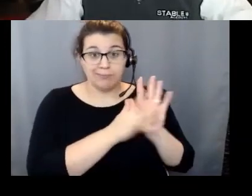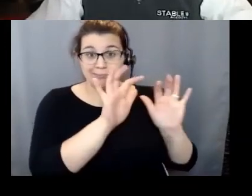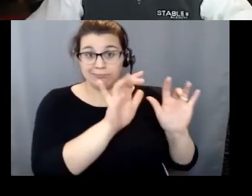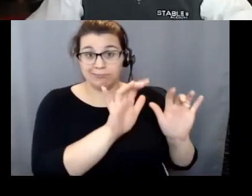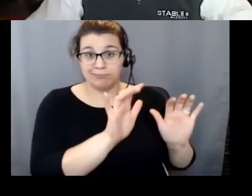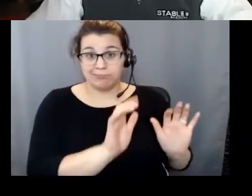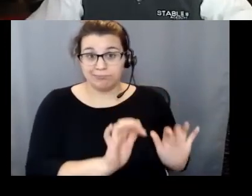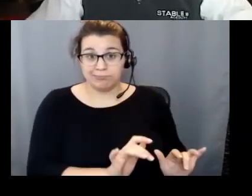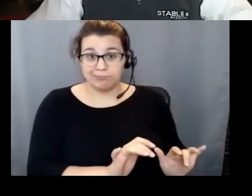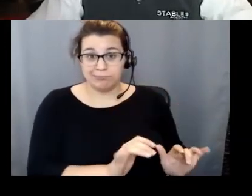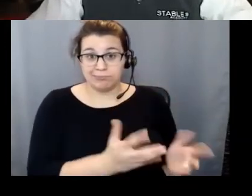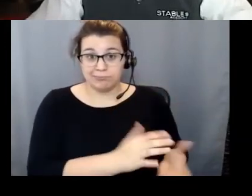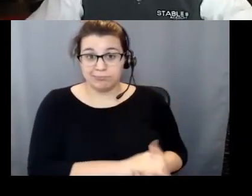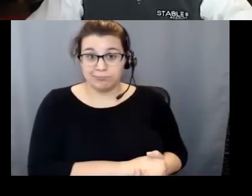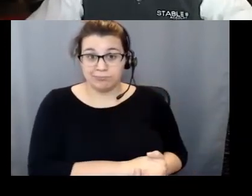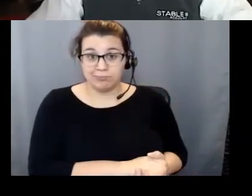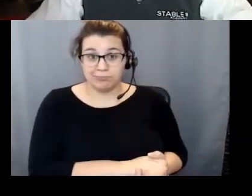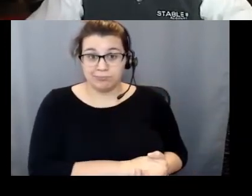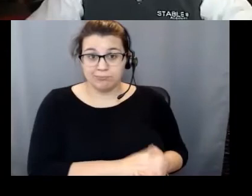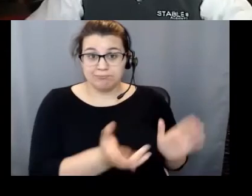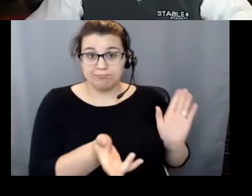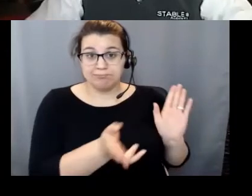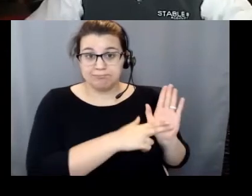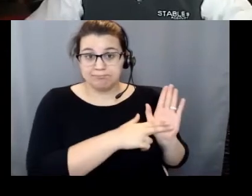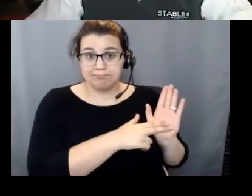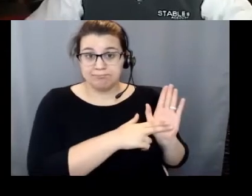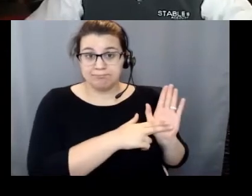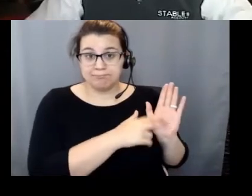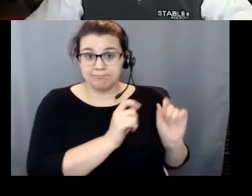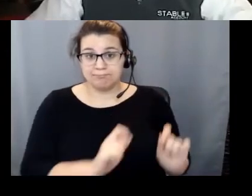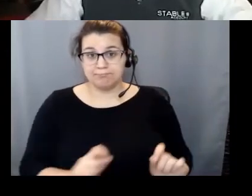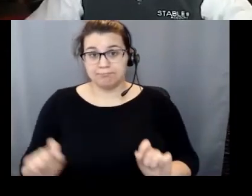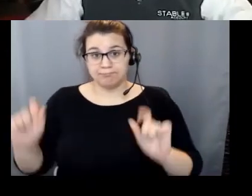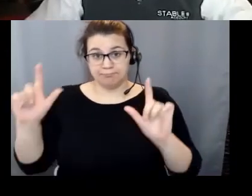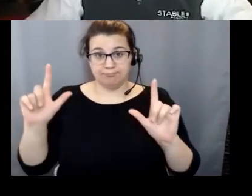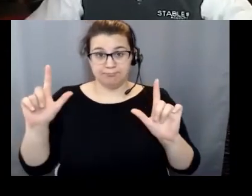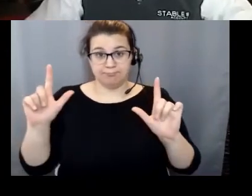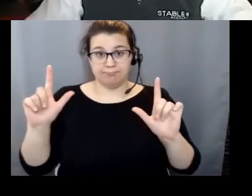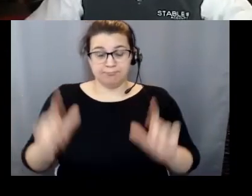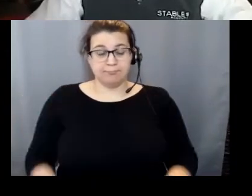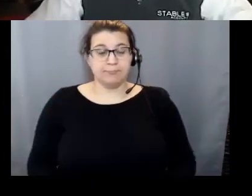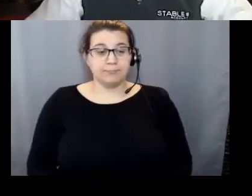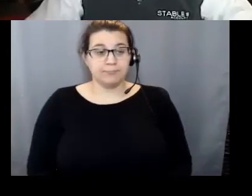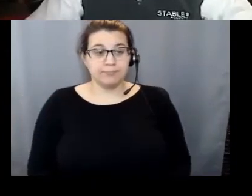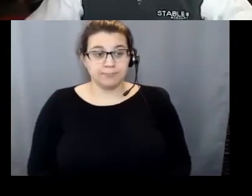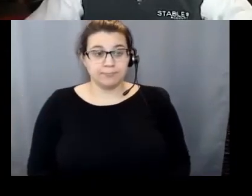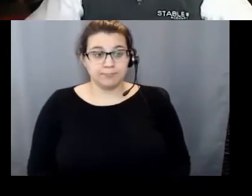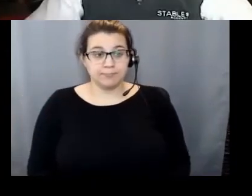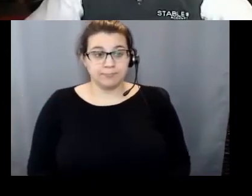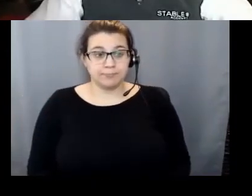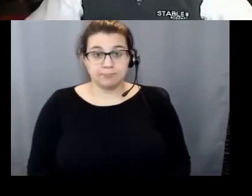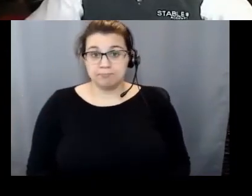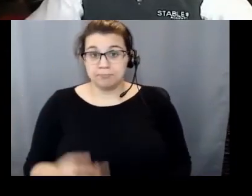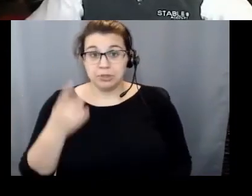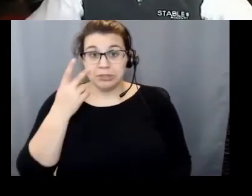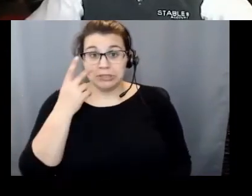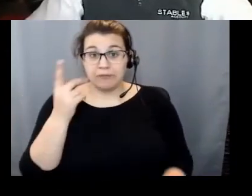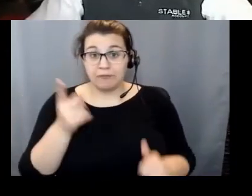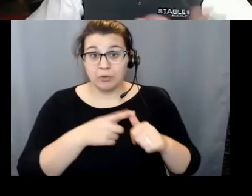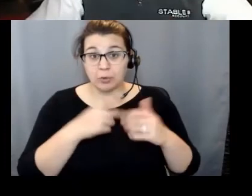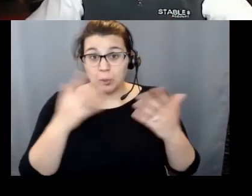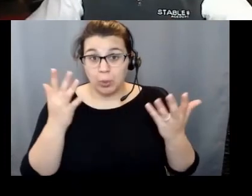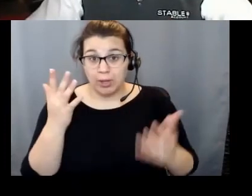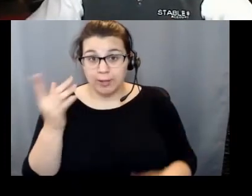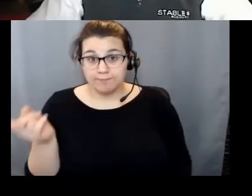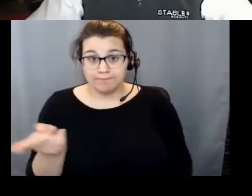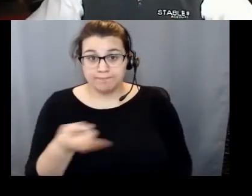into these correct boxes and then sign in. Once you've signed in, the very first thing that you're going to see